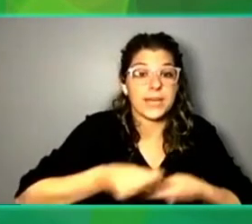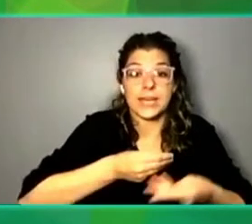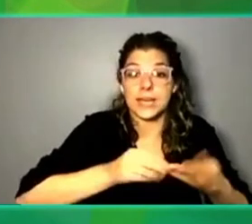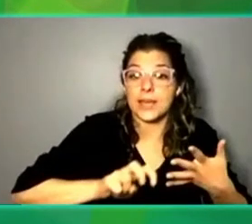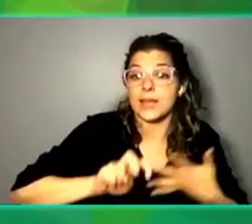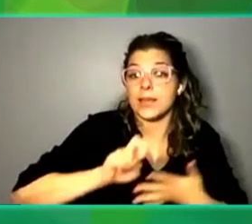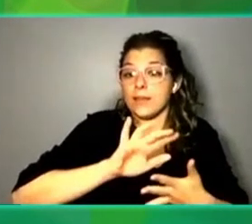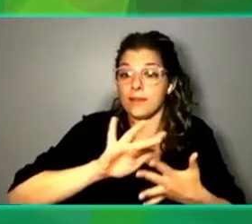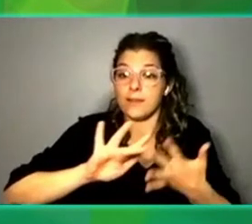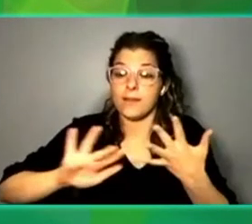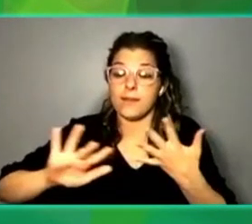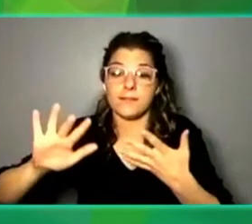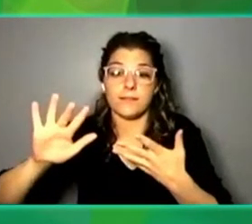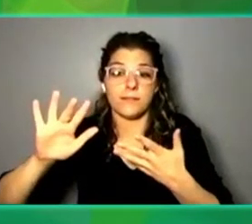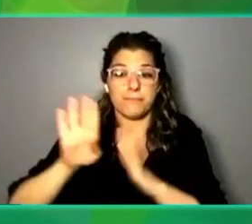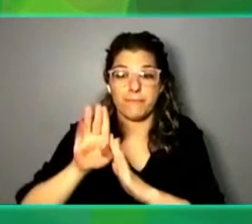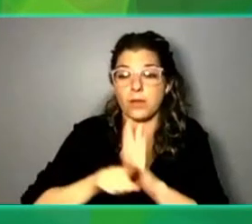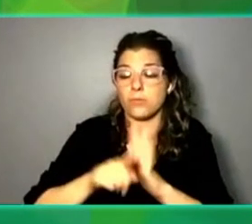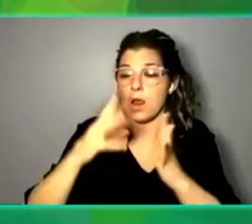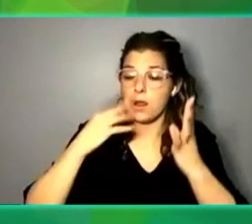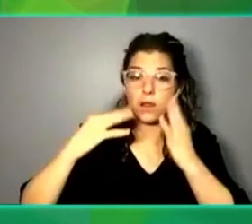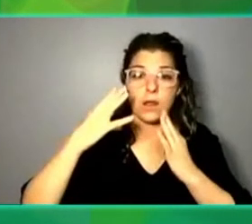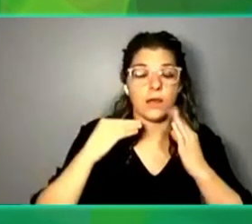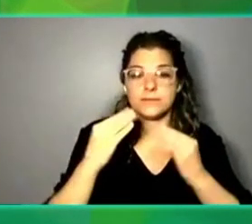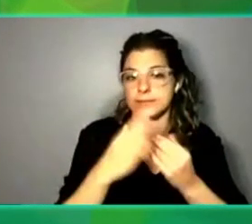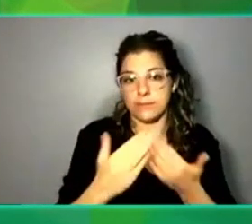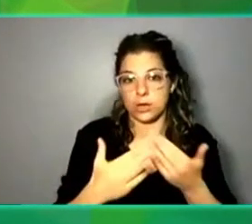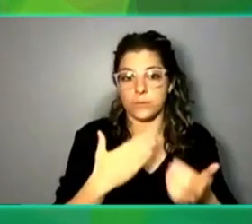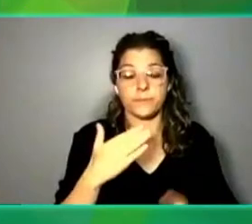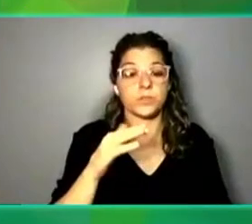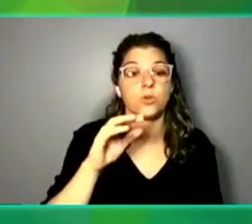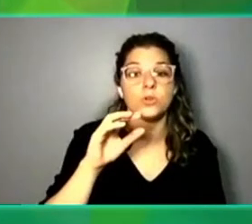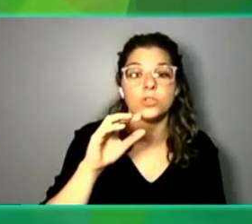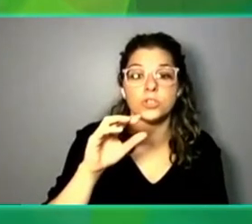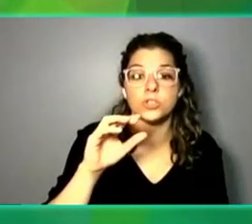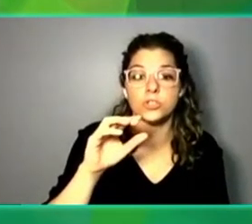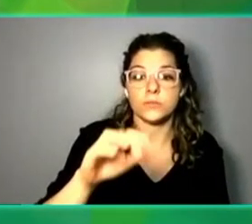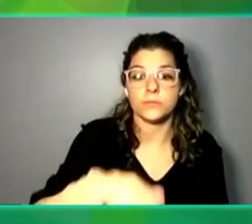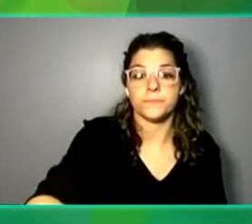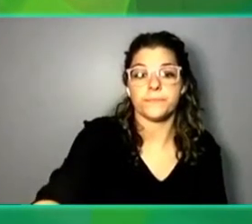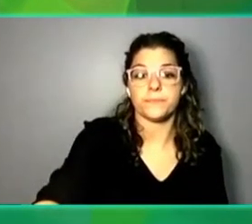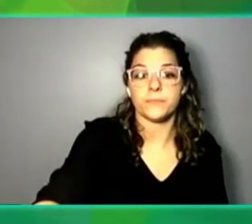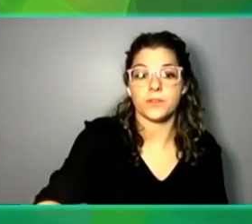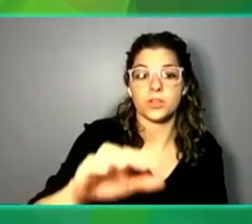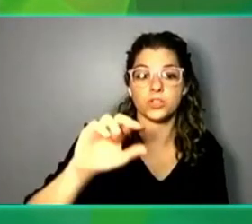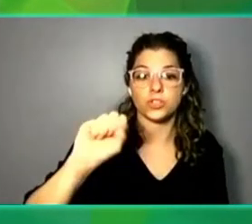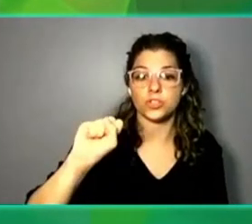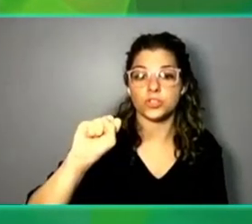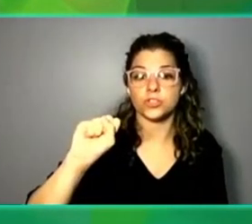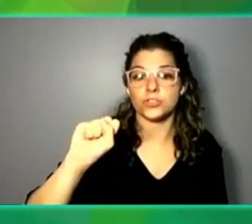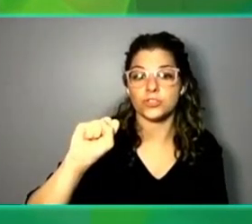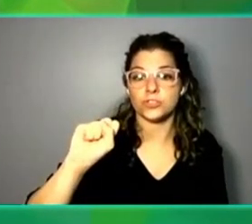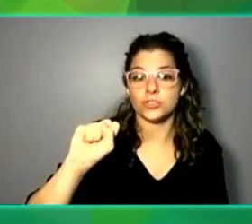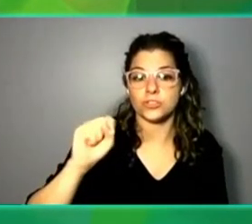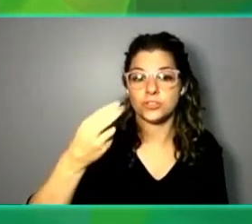our socioeconomic background. So Shanae, I'll let you speak to working together. Oh